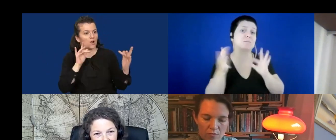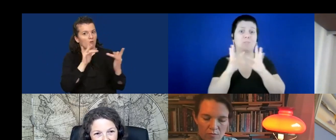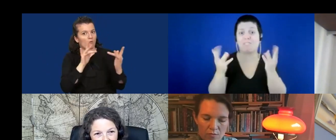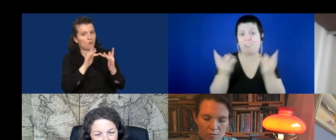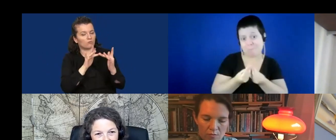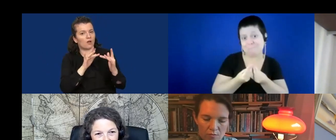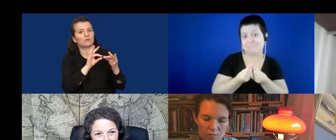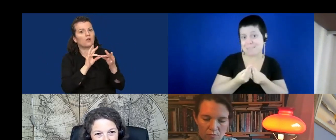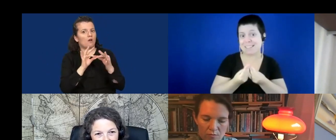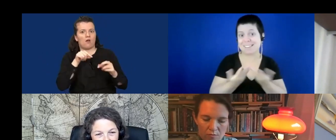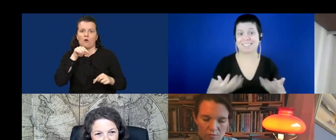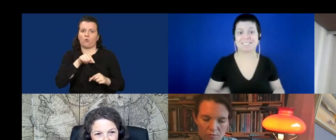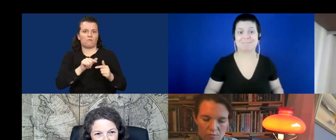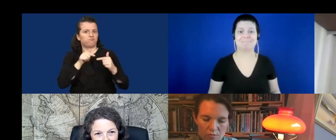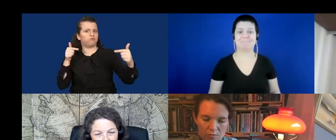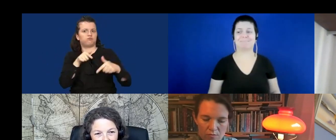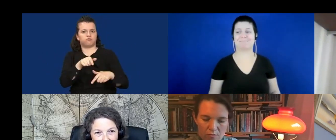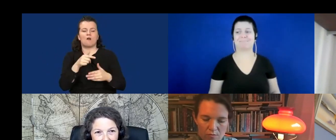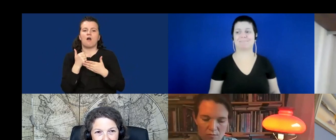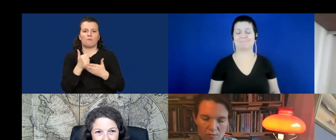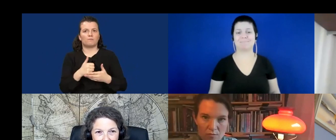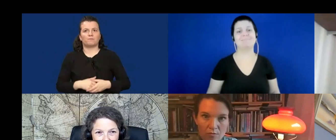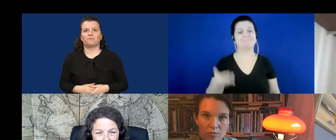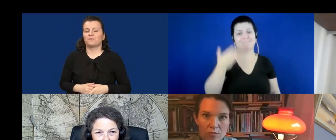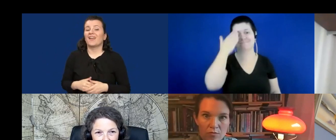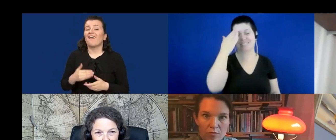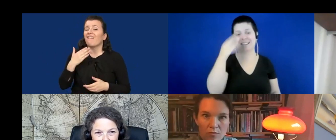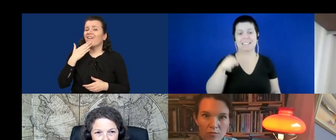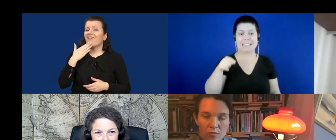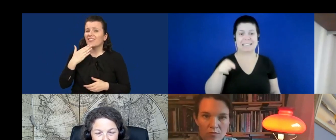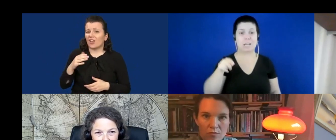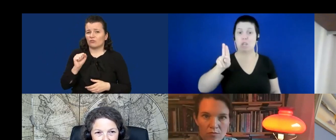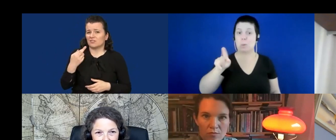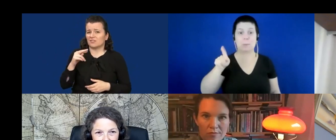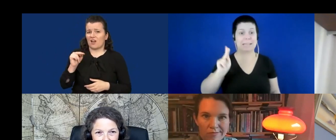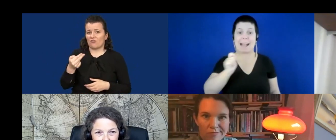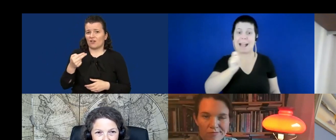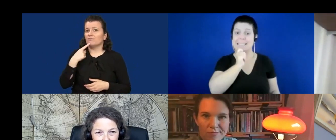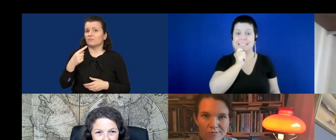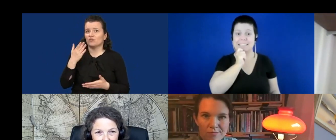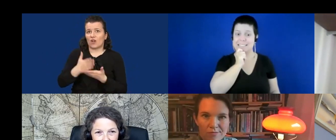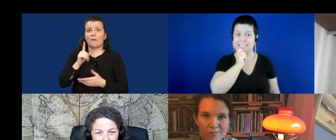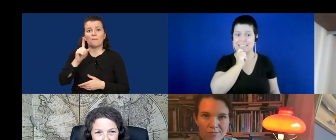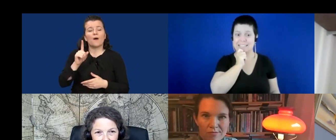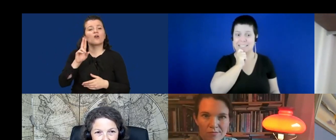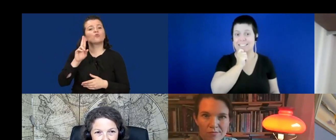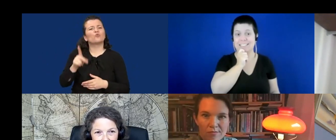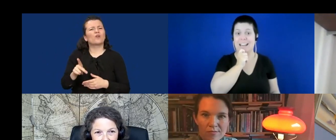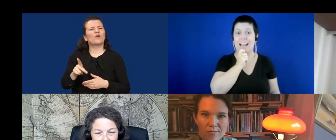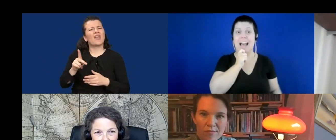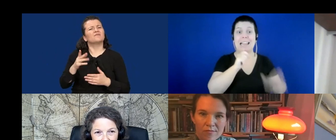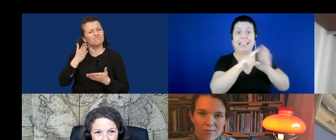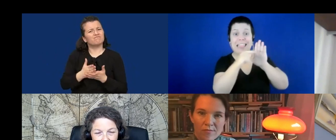Great, thank you. Yes, as you mentioned, unfortunately in the UK we still don't have full legal recognition of sign languages,